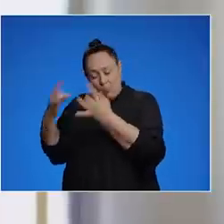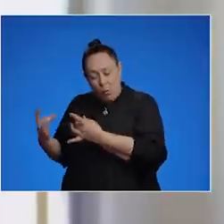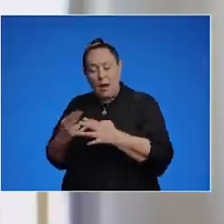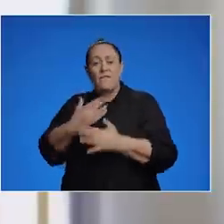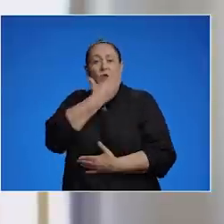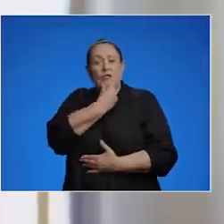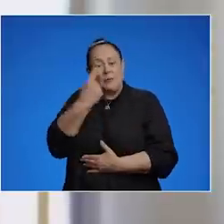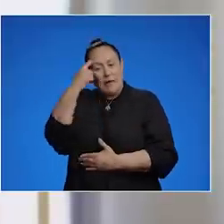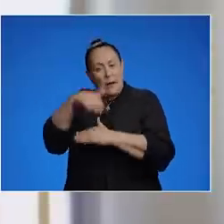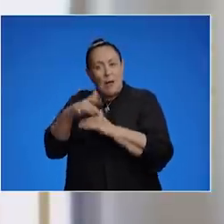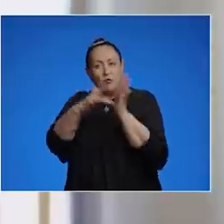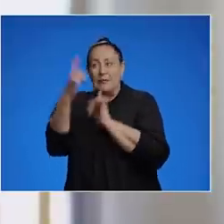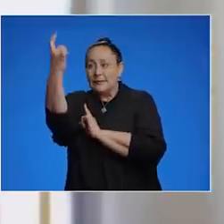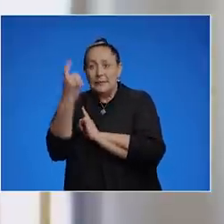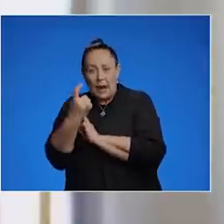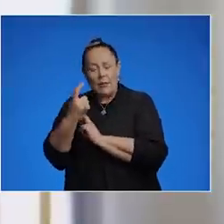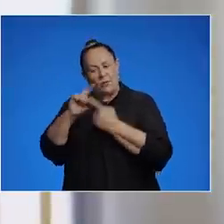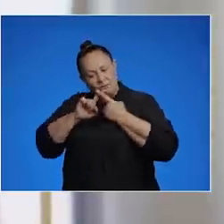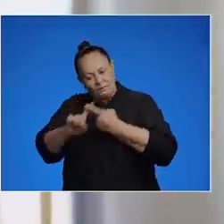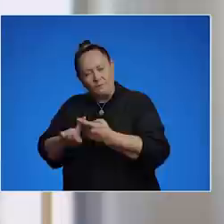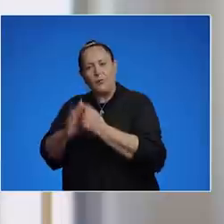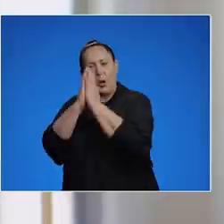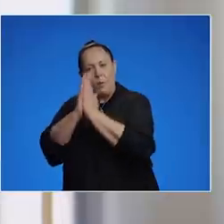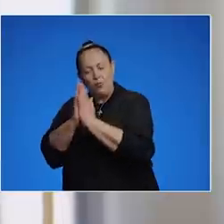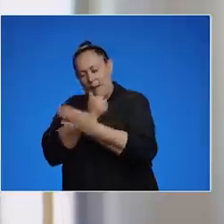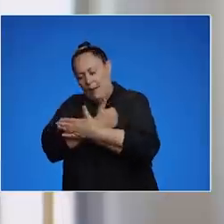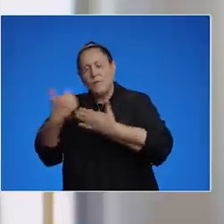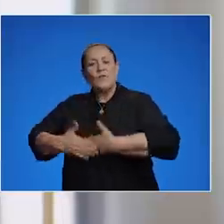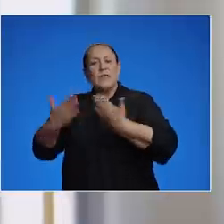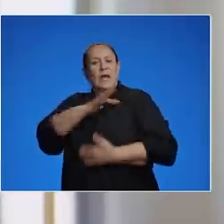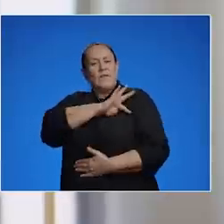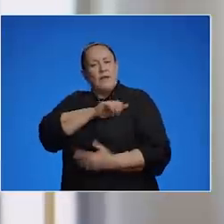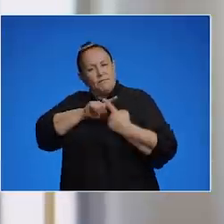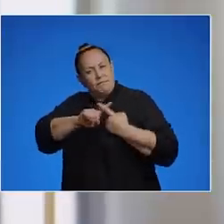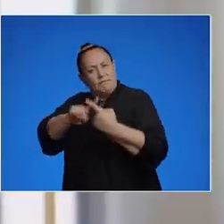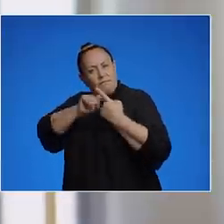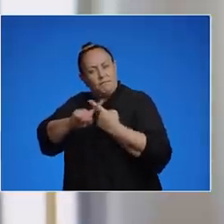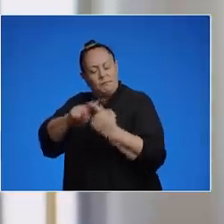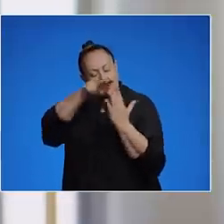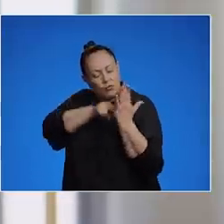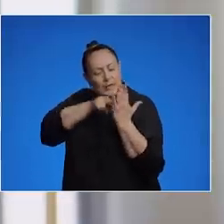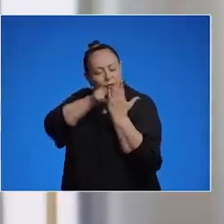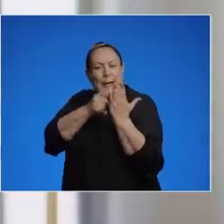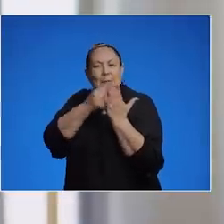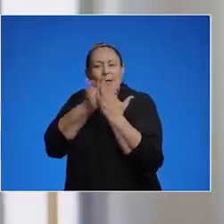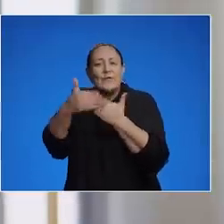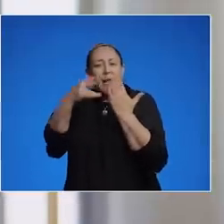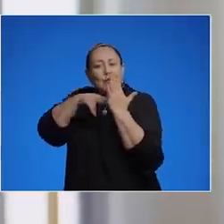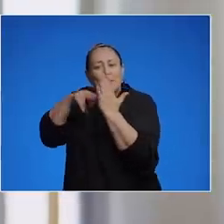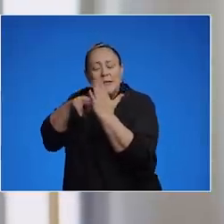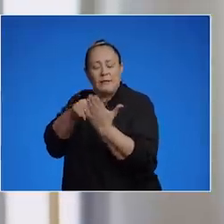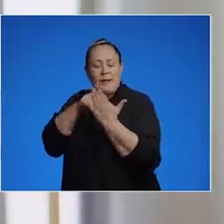point to stick to our faithfulness to prayer each day, and to read a little bit of Scripture